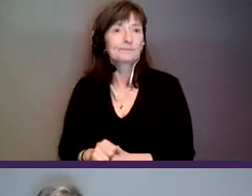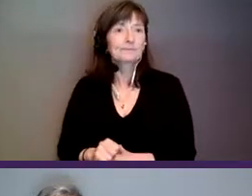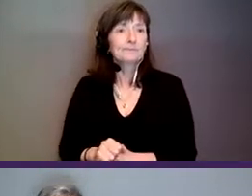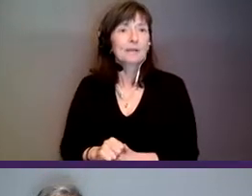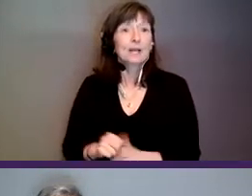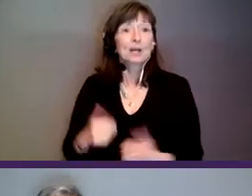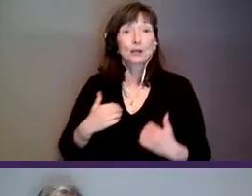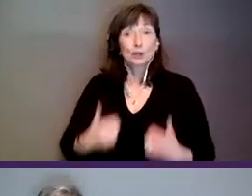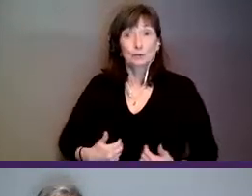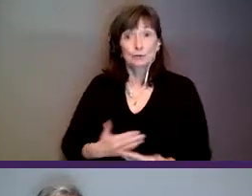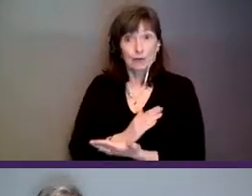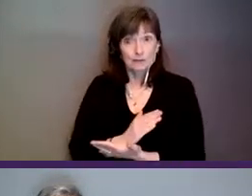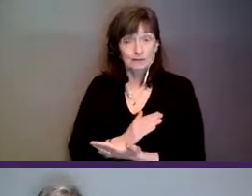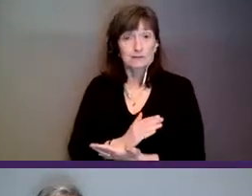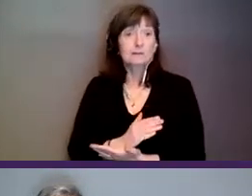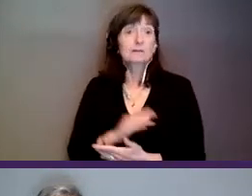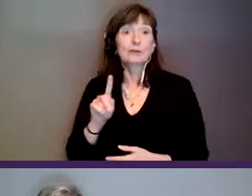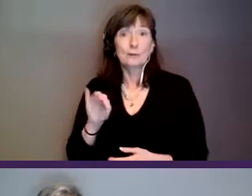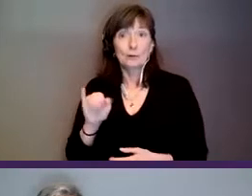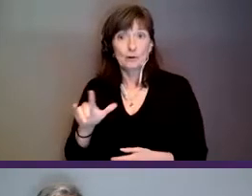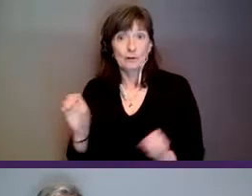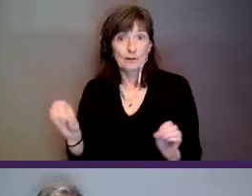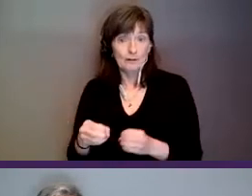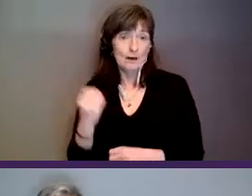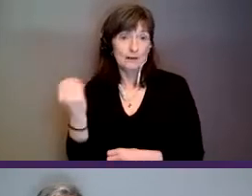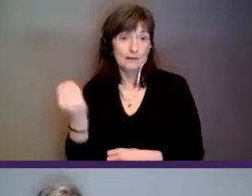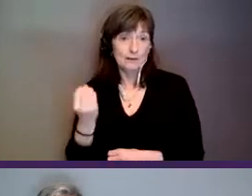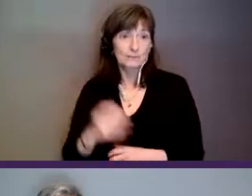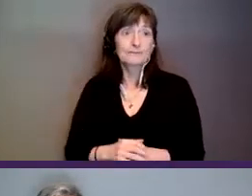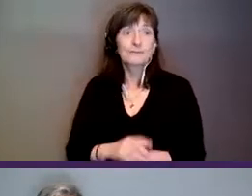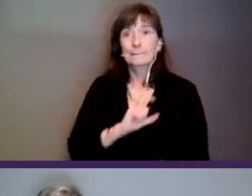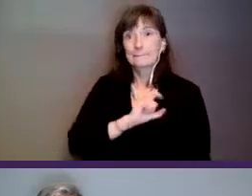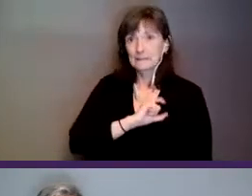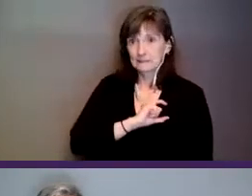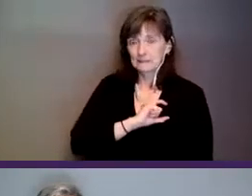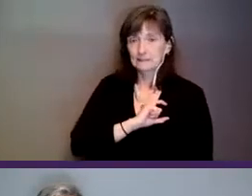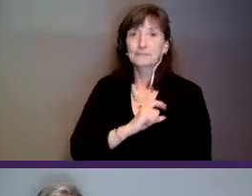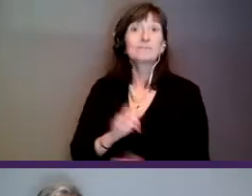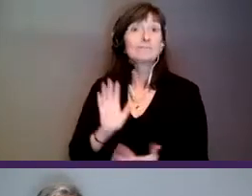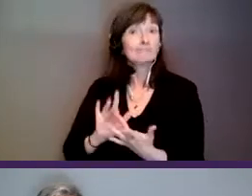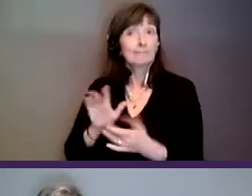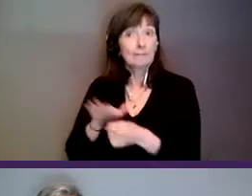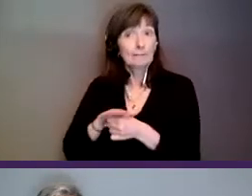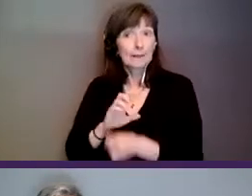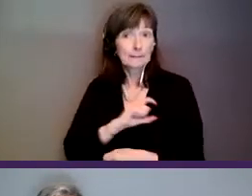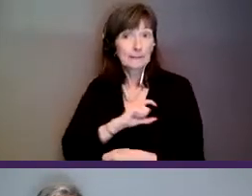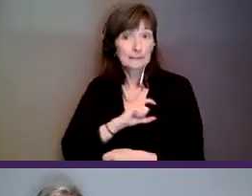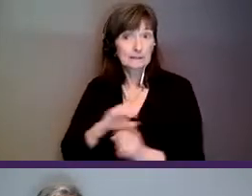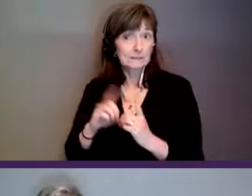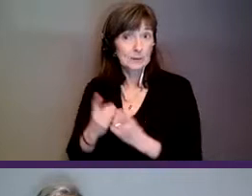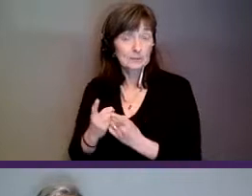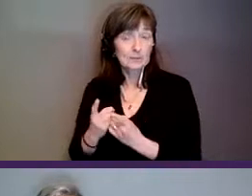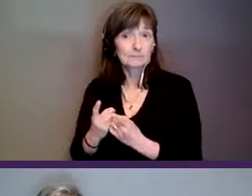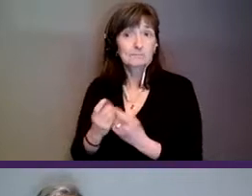around human rights. And then lastly, around policing supports, to reach out to your local police department. Many local regional